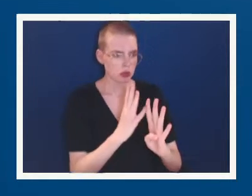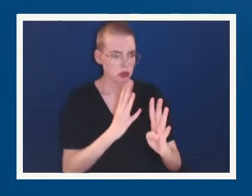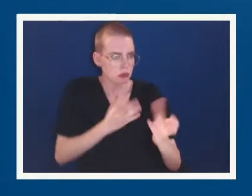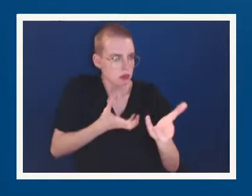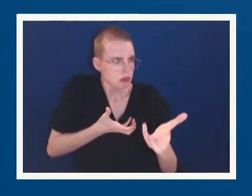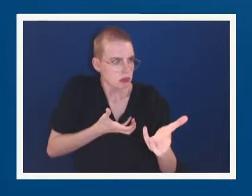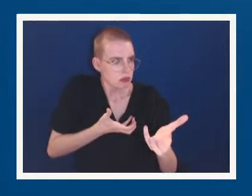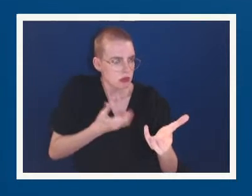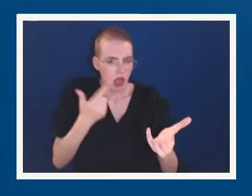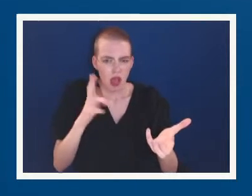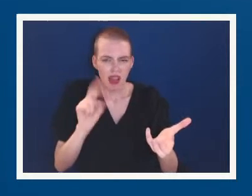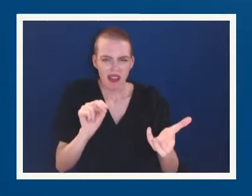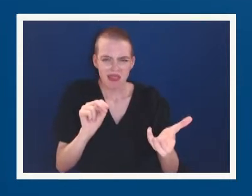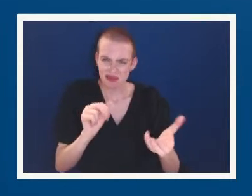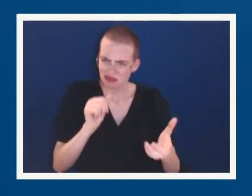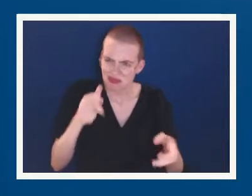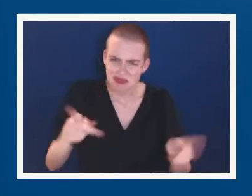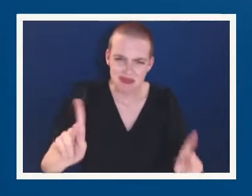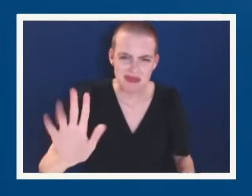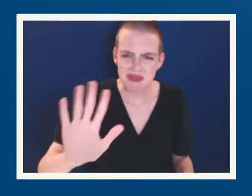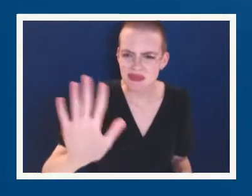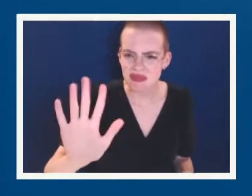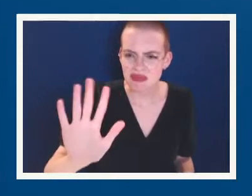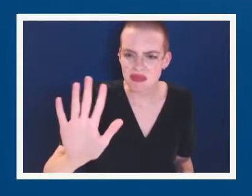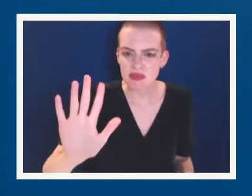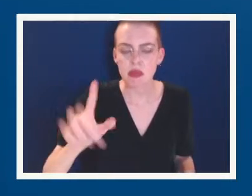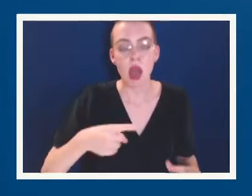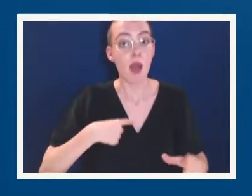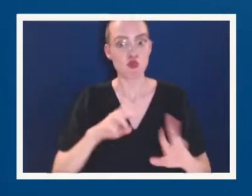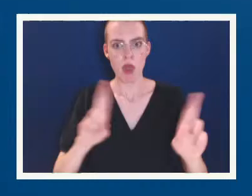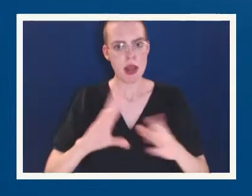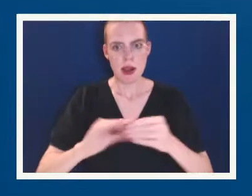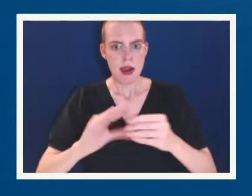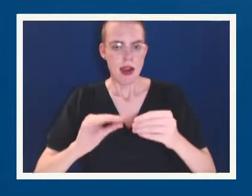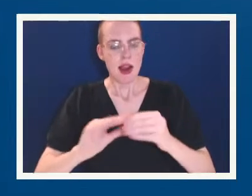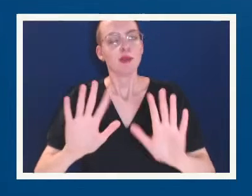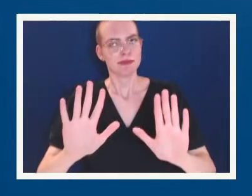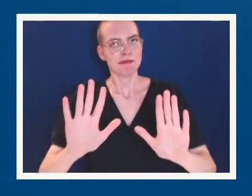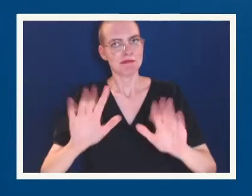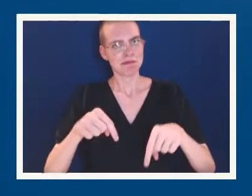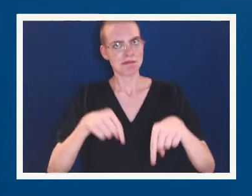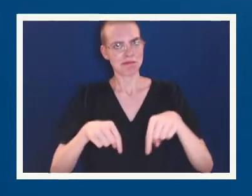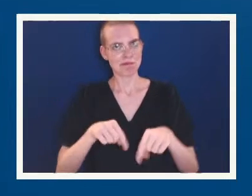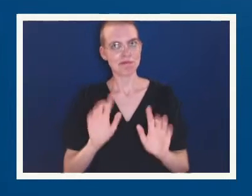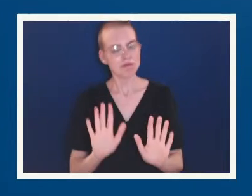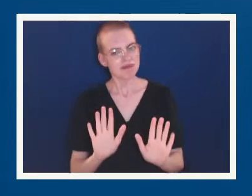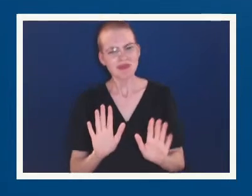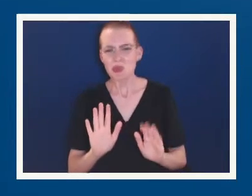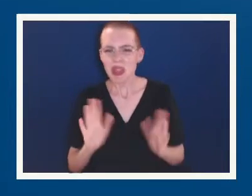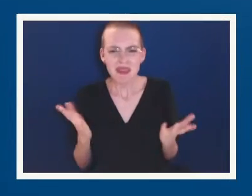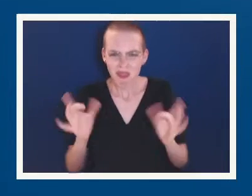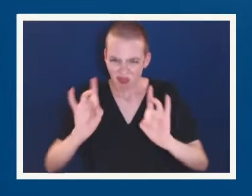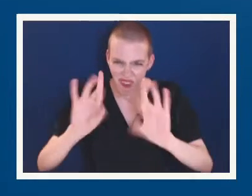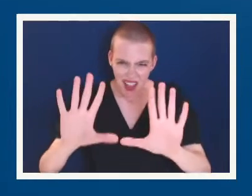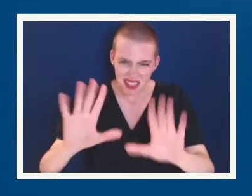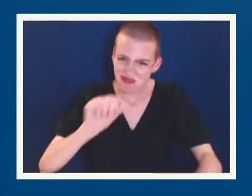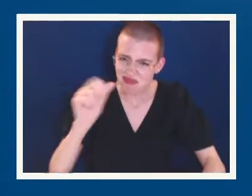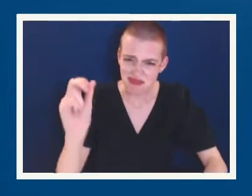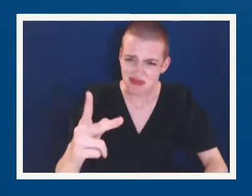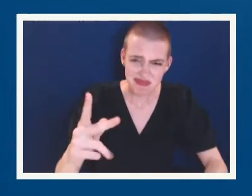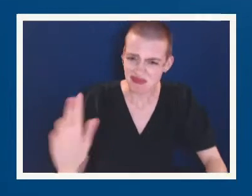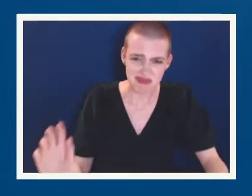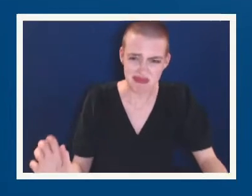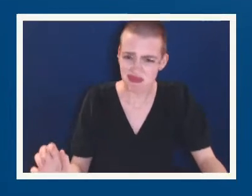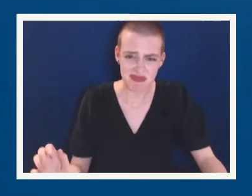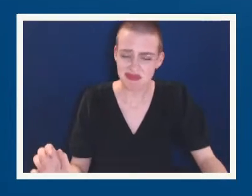No, well, I shouldn't get going. But there's no place for this. There's no place for this, period.